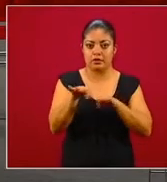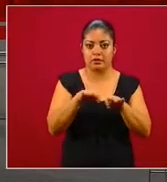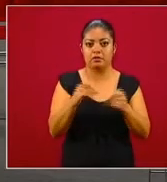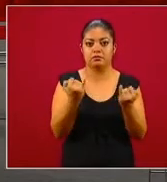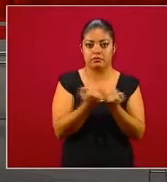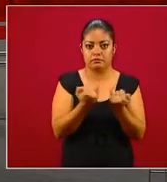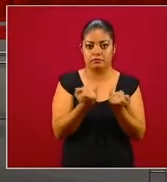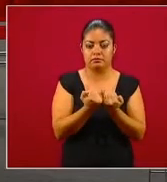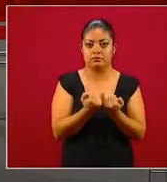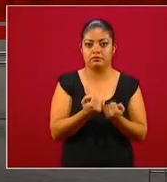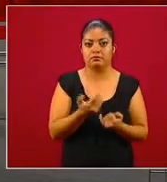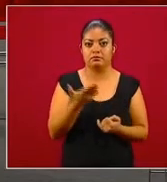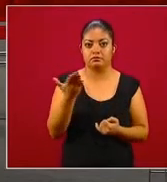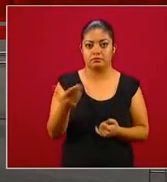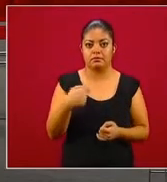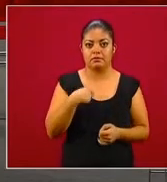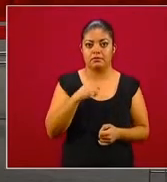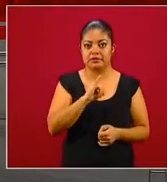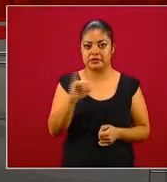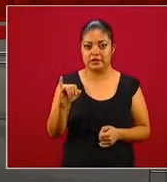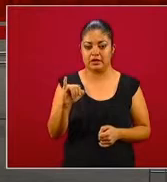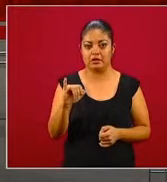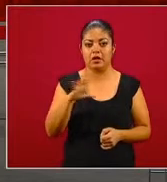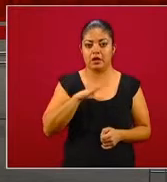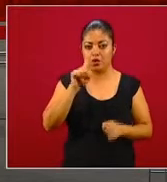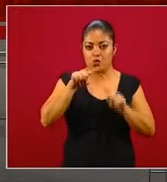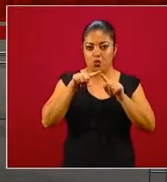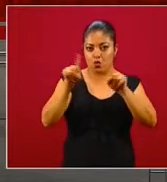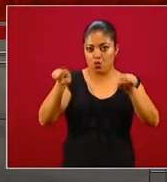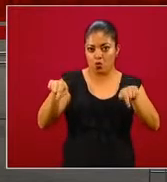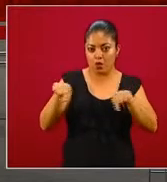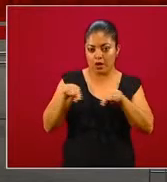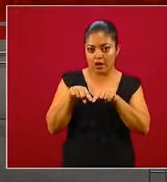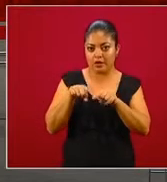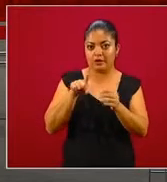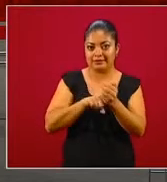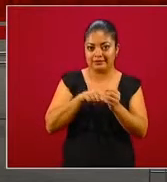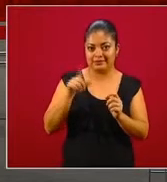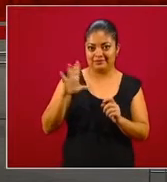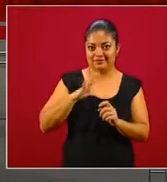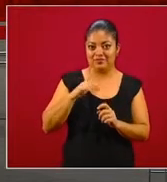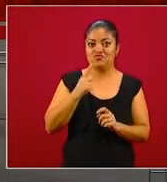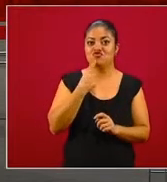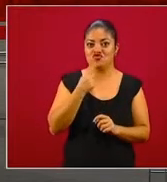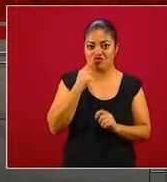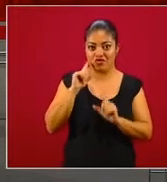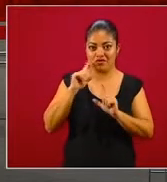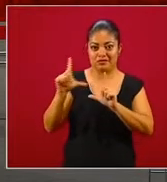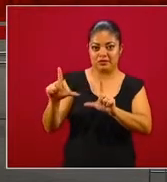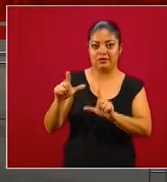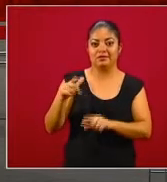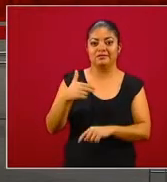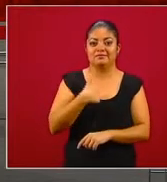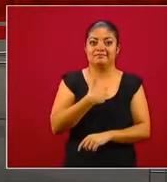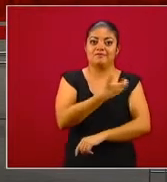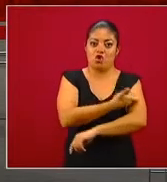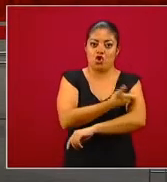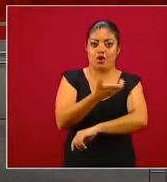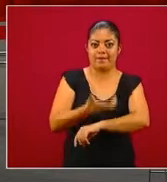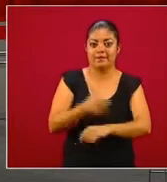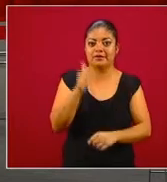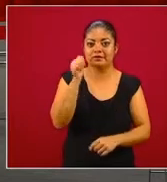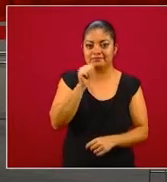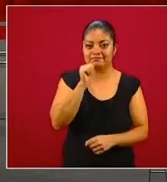is. Over here to my left, you would have seen a little red square, and